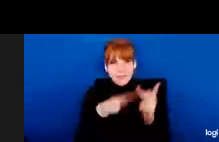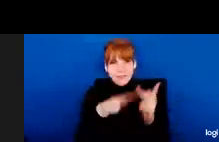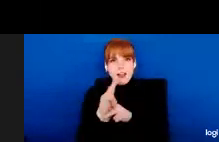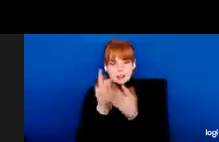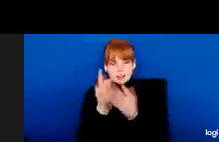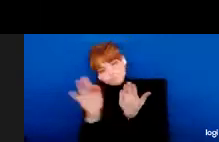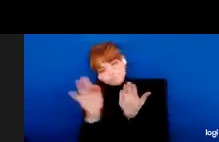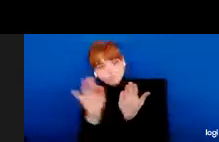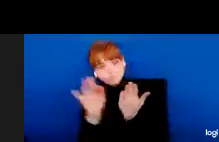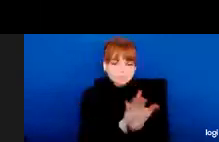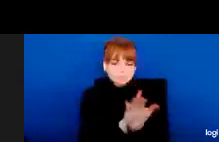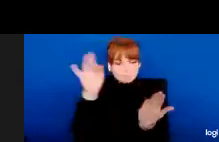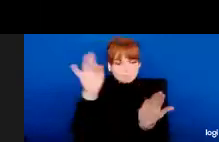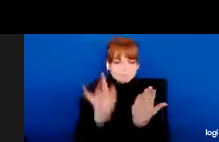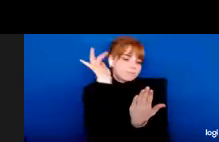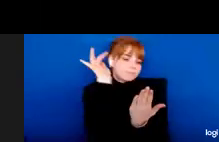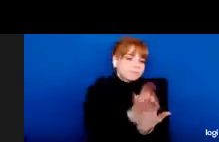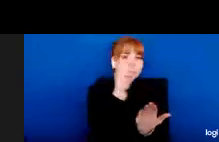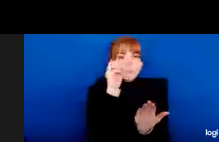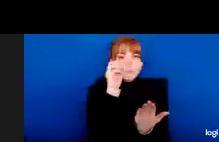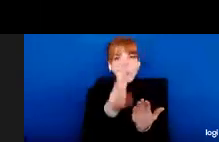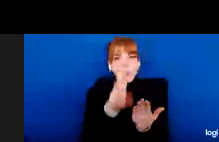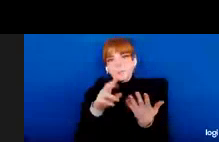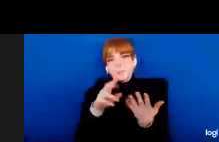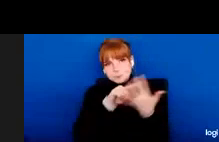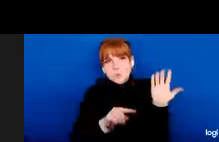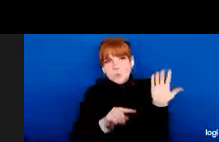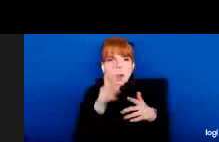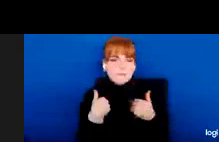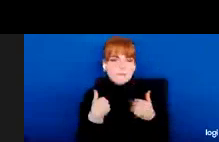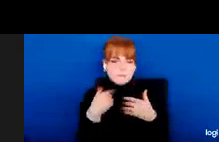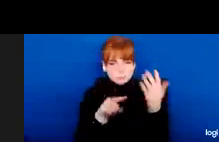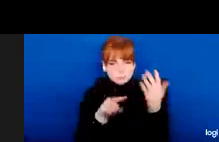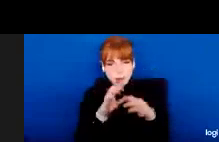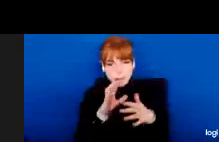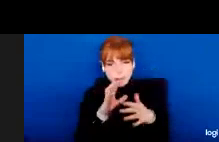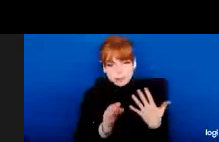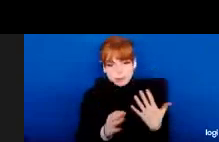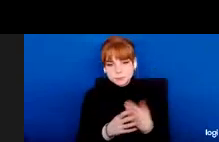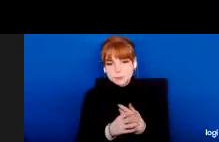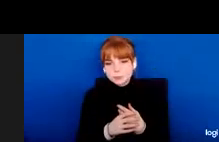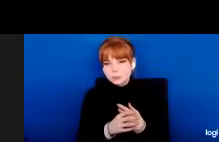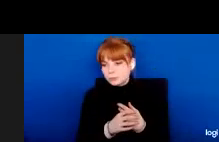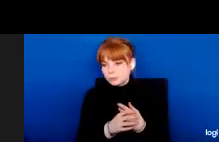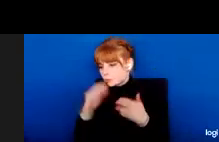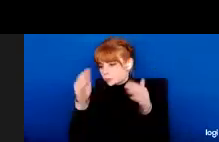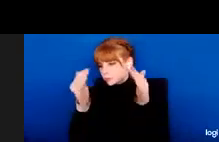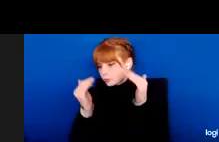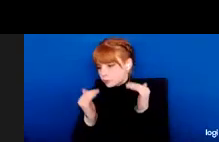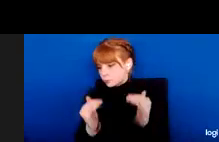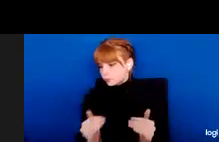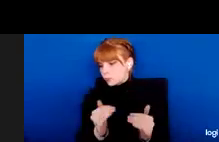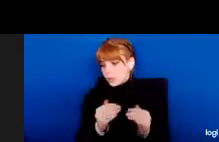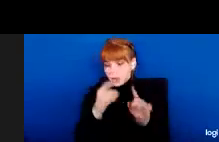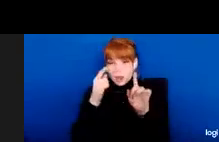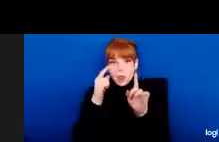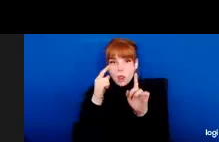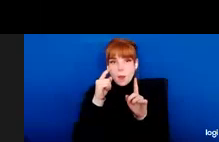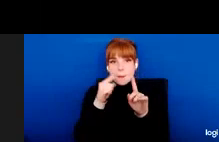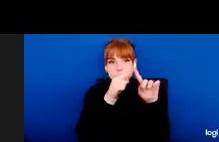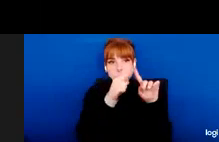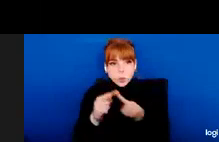don't rely on those. The second requirement is that pointer functionality can be canceled. I talked about this